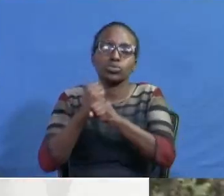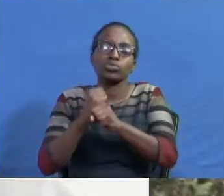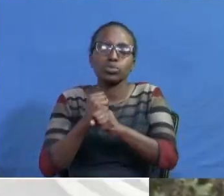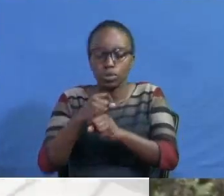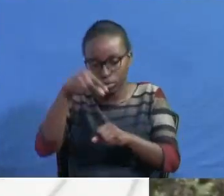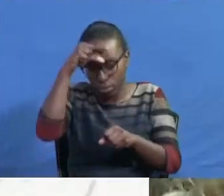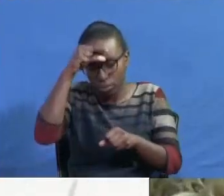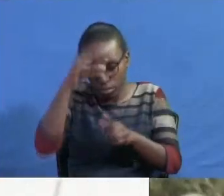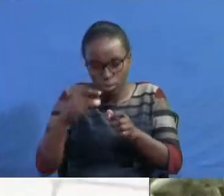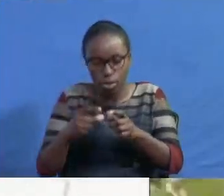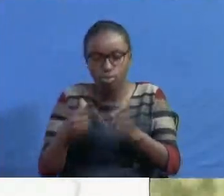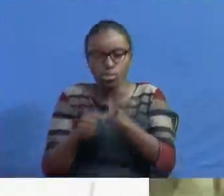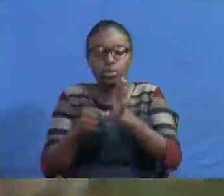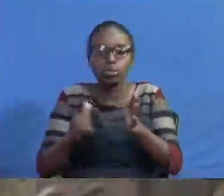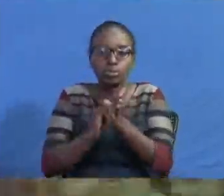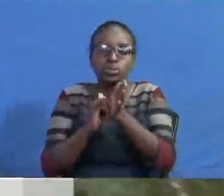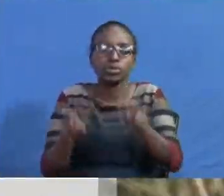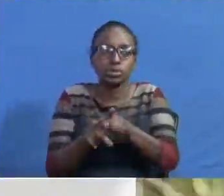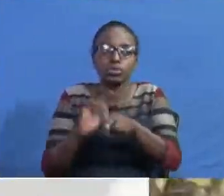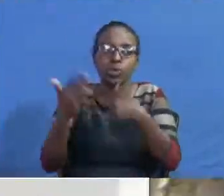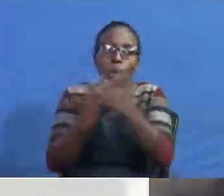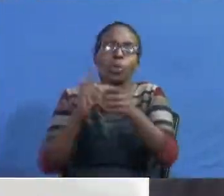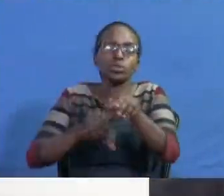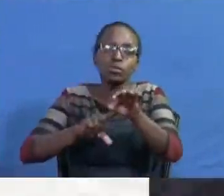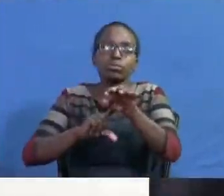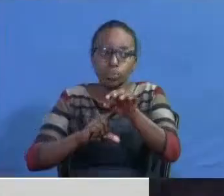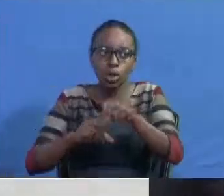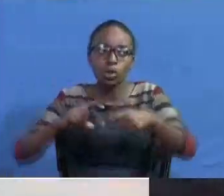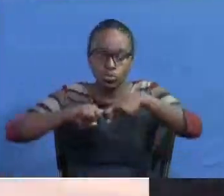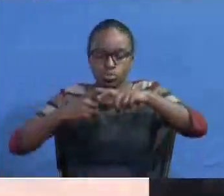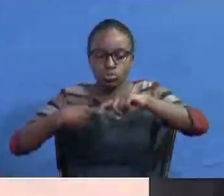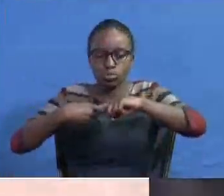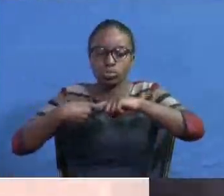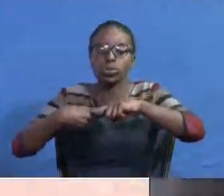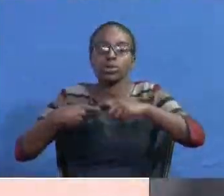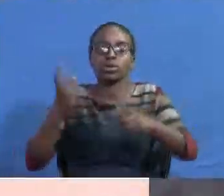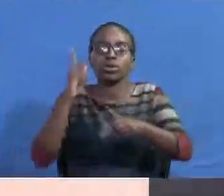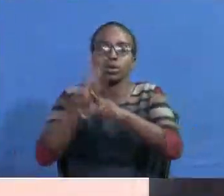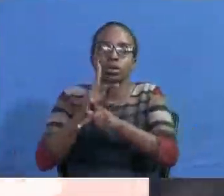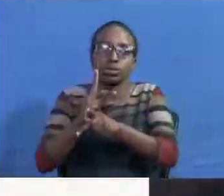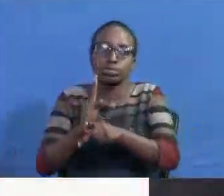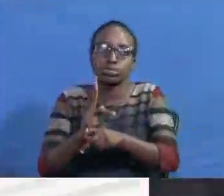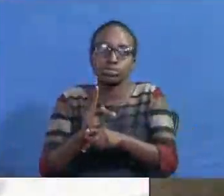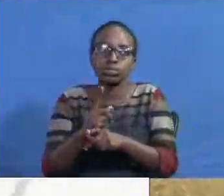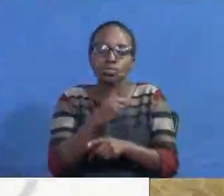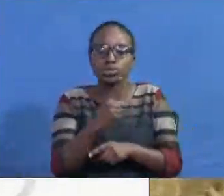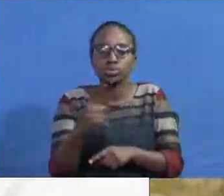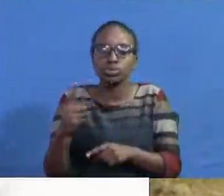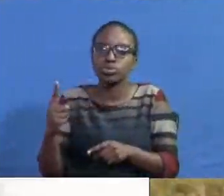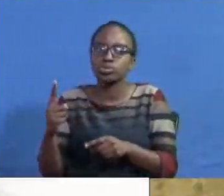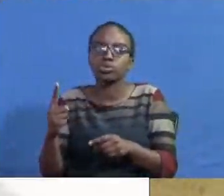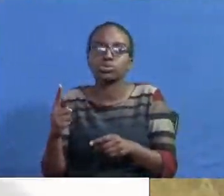are warned not to steal or destroy the traps set, as such actions may hinder